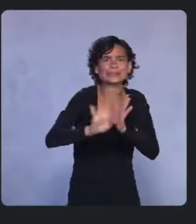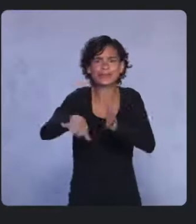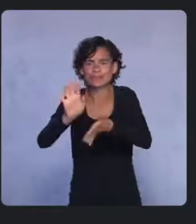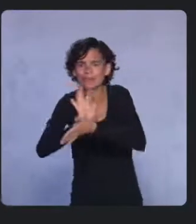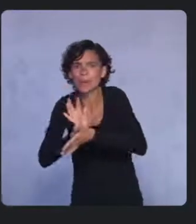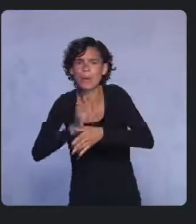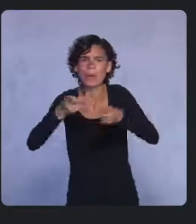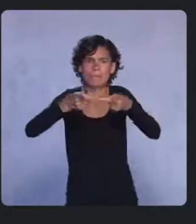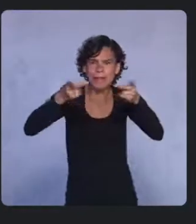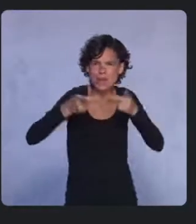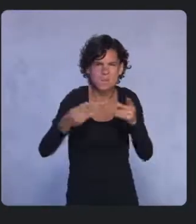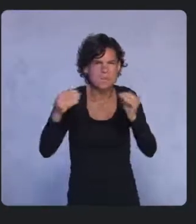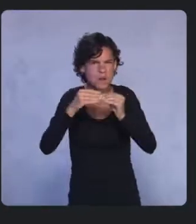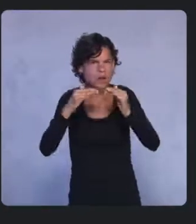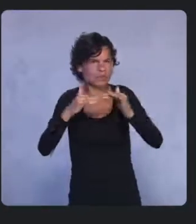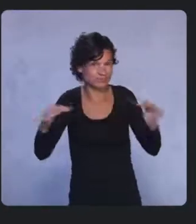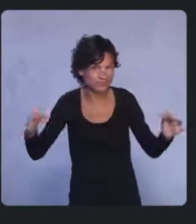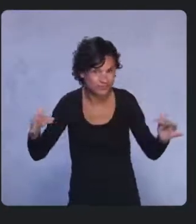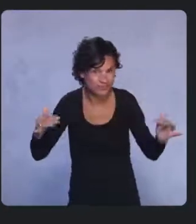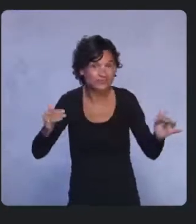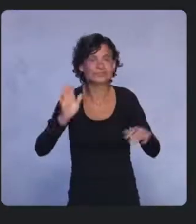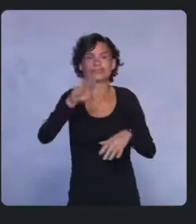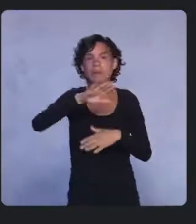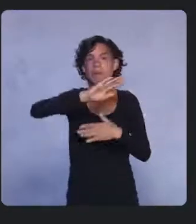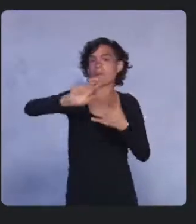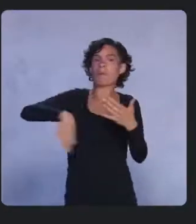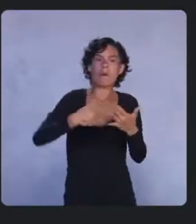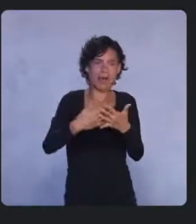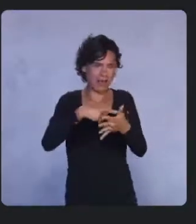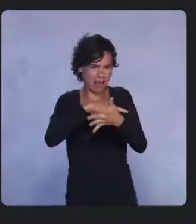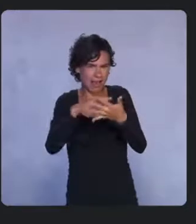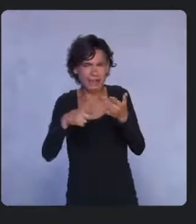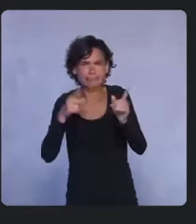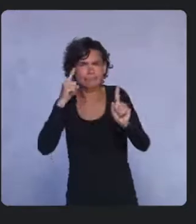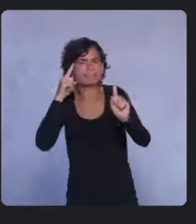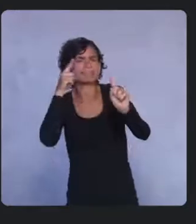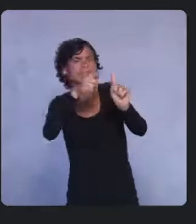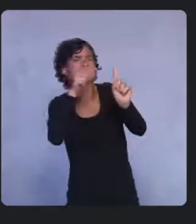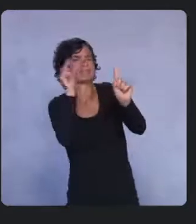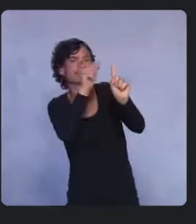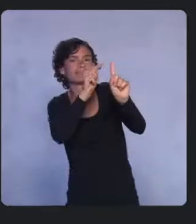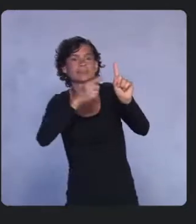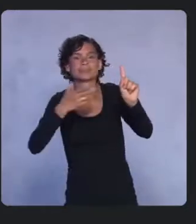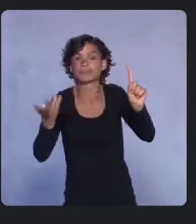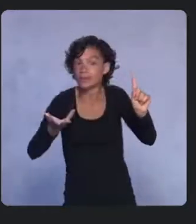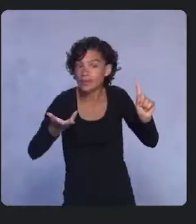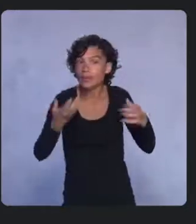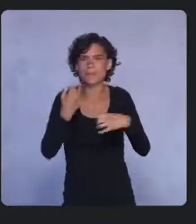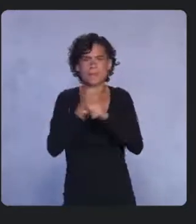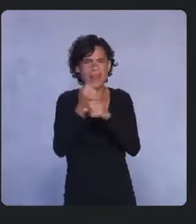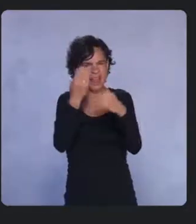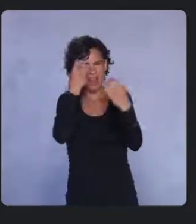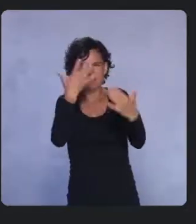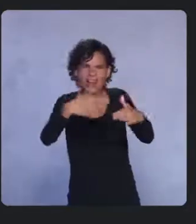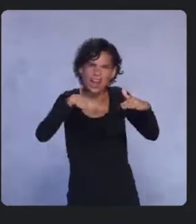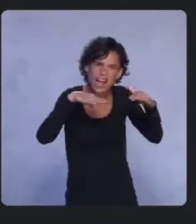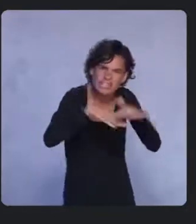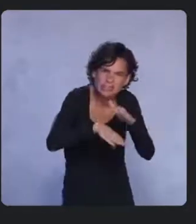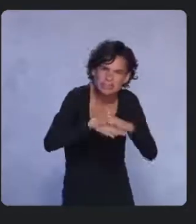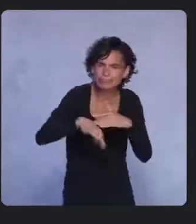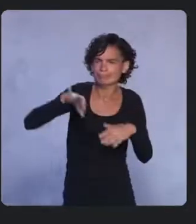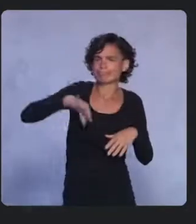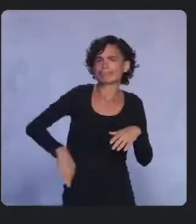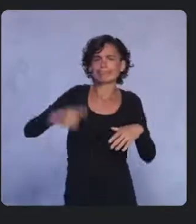more. All of this is in pursuit of our mission to make information accessible and useful.